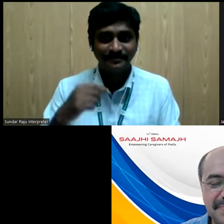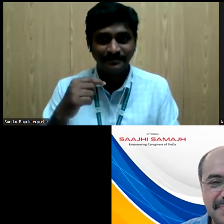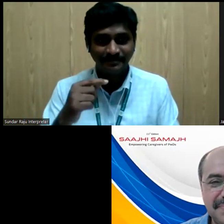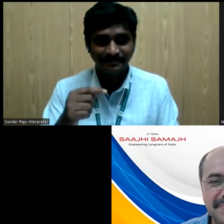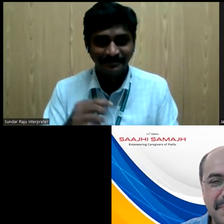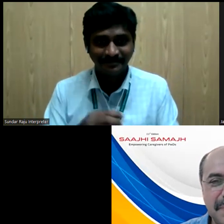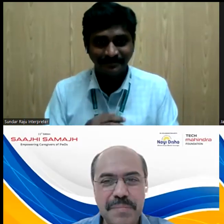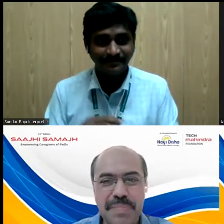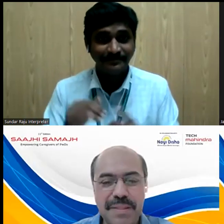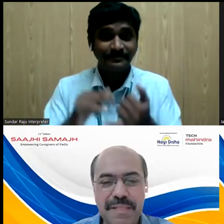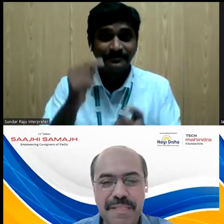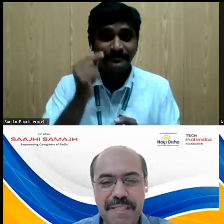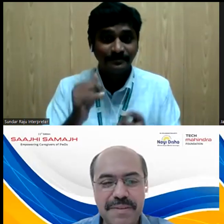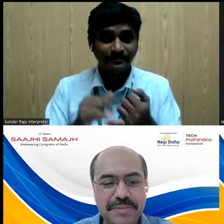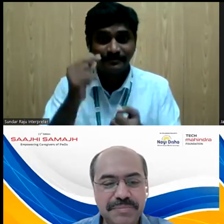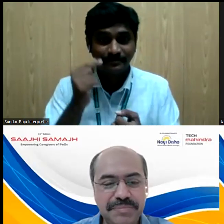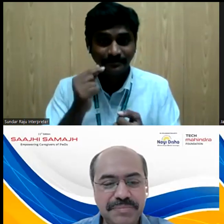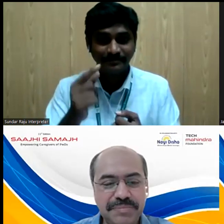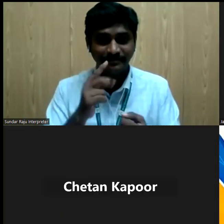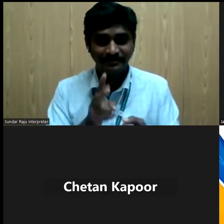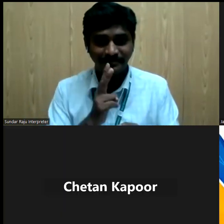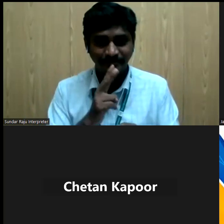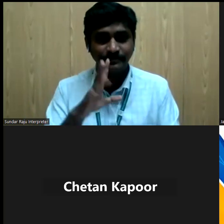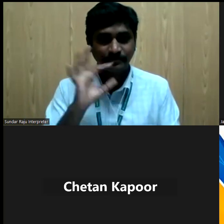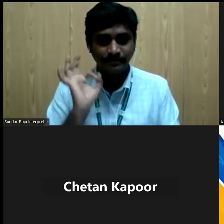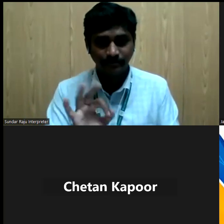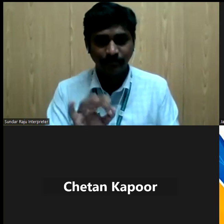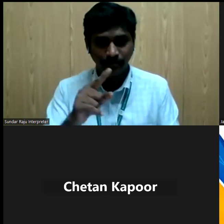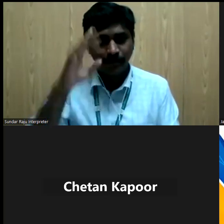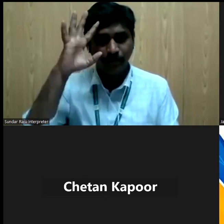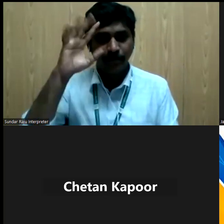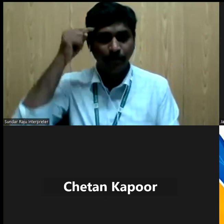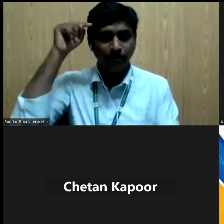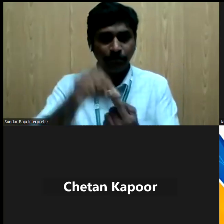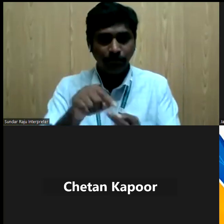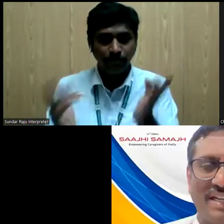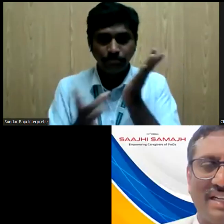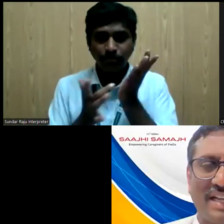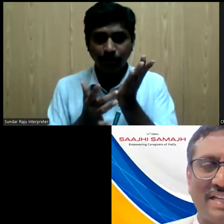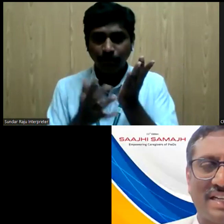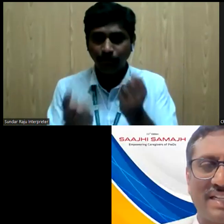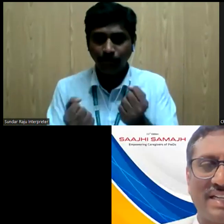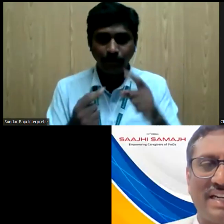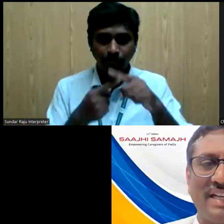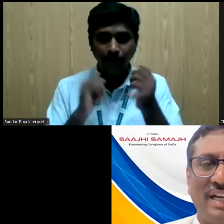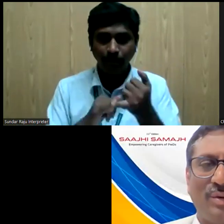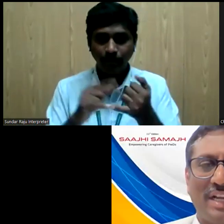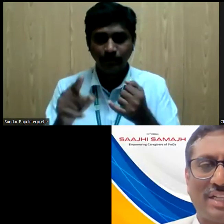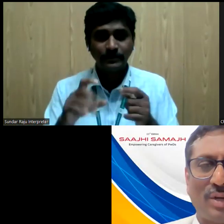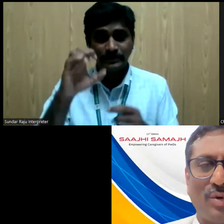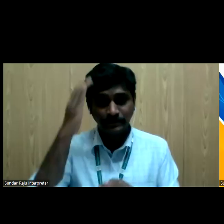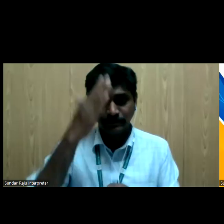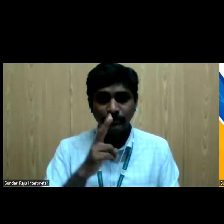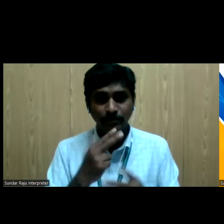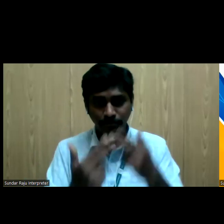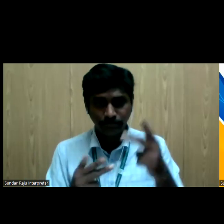cause. We also completely agree with you. Technology can be of a great help for caregivers of Telangana state. As Chetan said, we'll